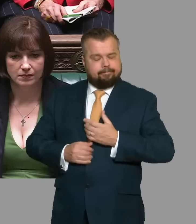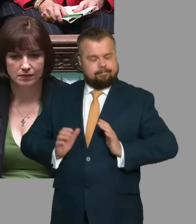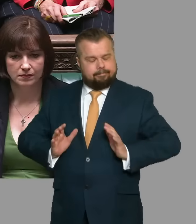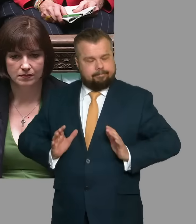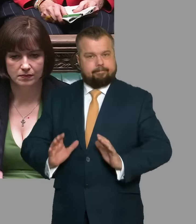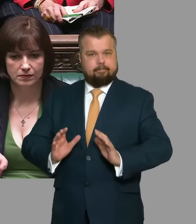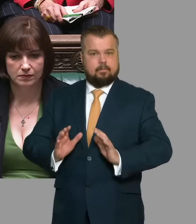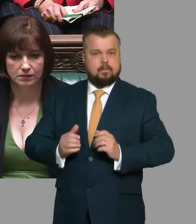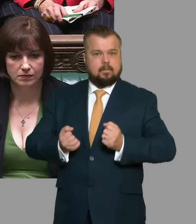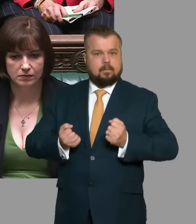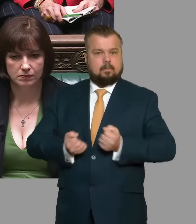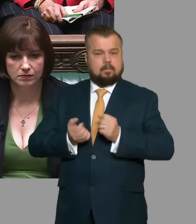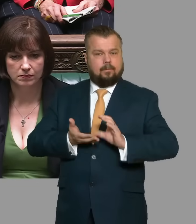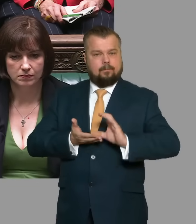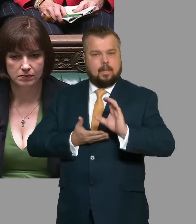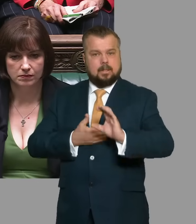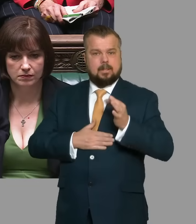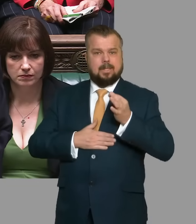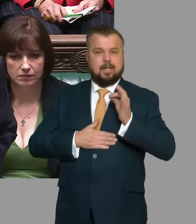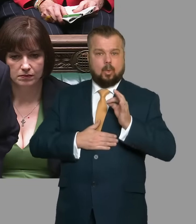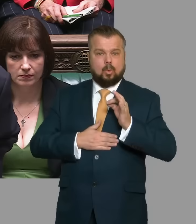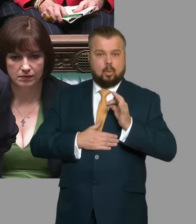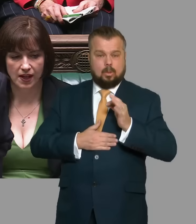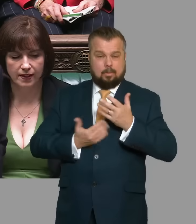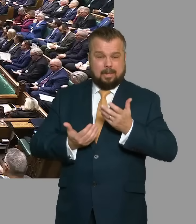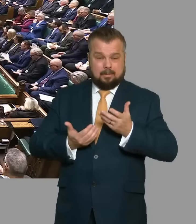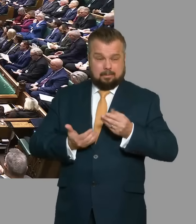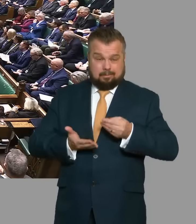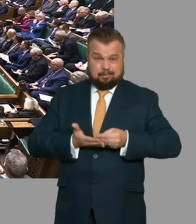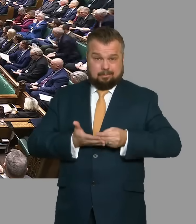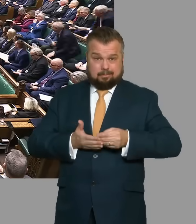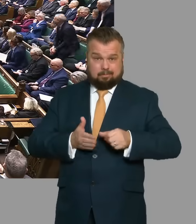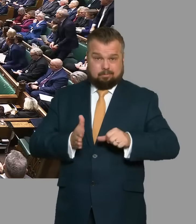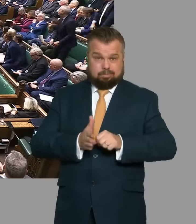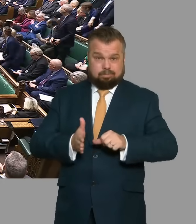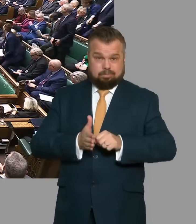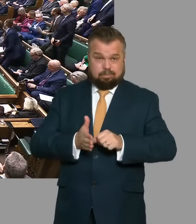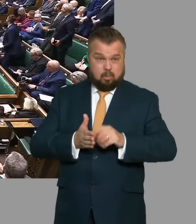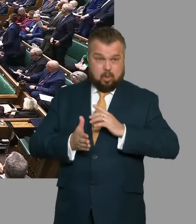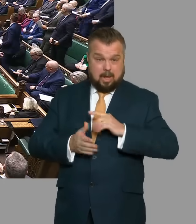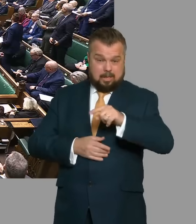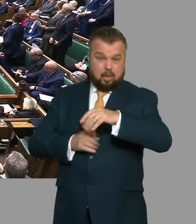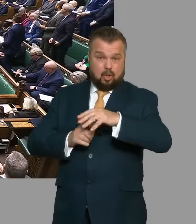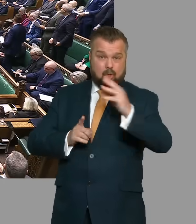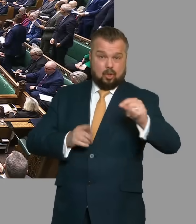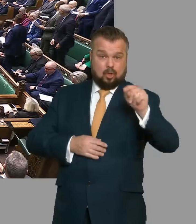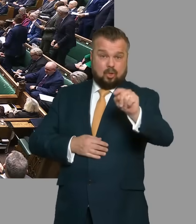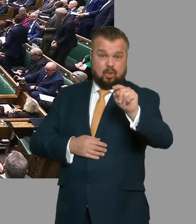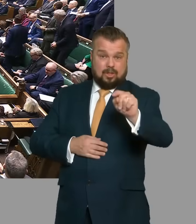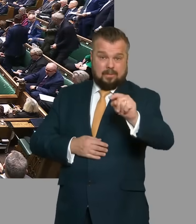division and chaos we've seen from Reform councils wherever they've been elected. Katie Lamb.